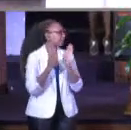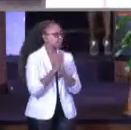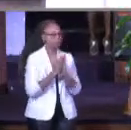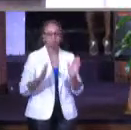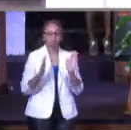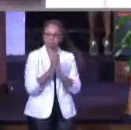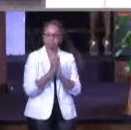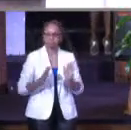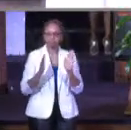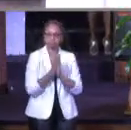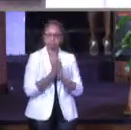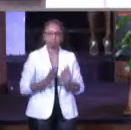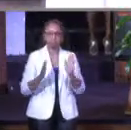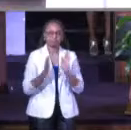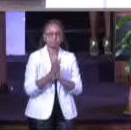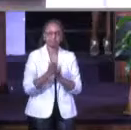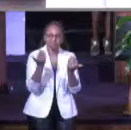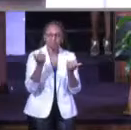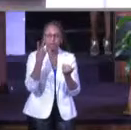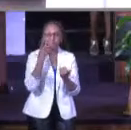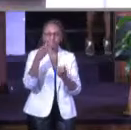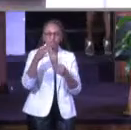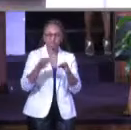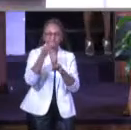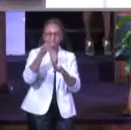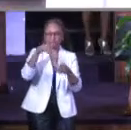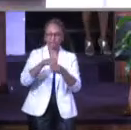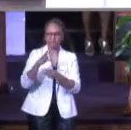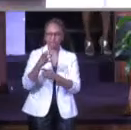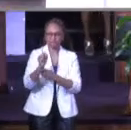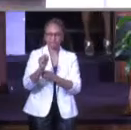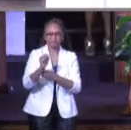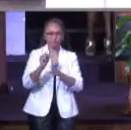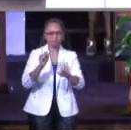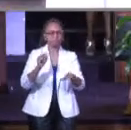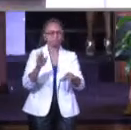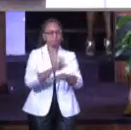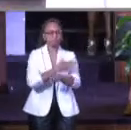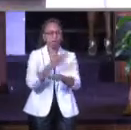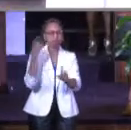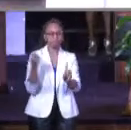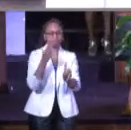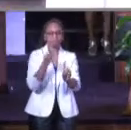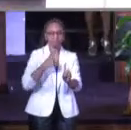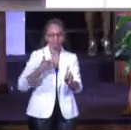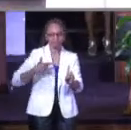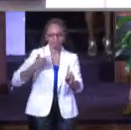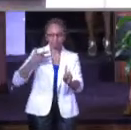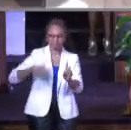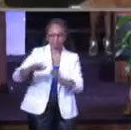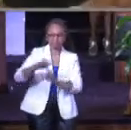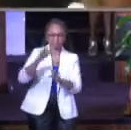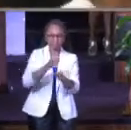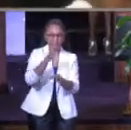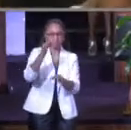Put "I feel your spirit" in the chat. Song says, "I feel your spirit all over me.